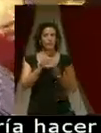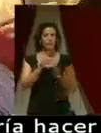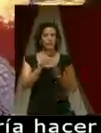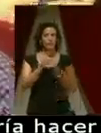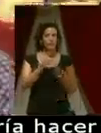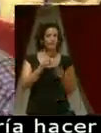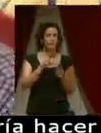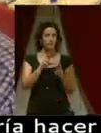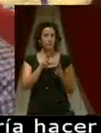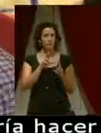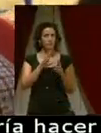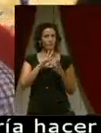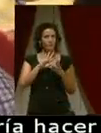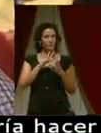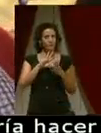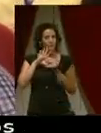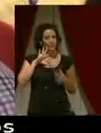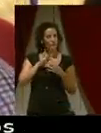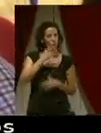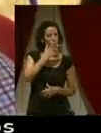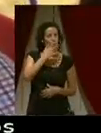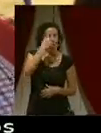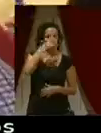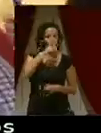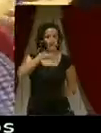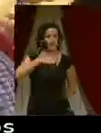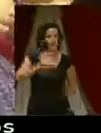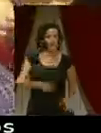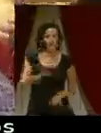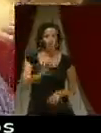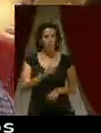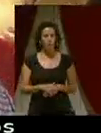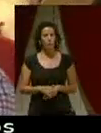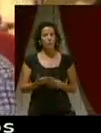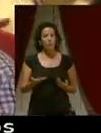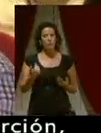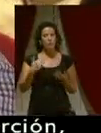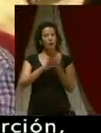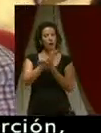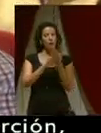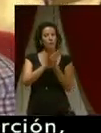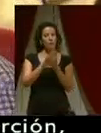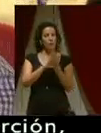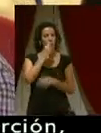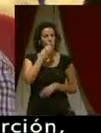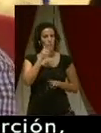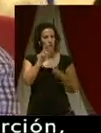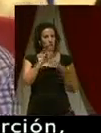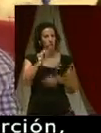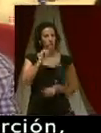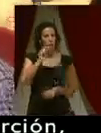I am going to pose a question, and I hope it is adjusted to your knowledge. To what